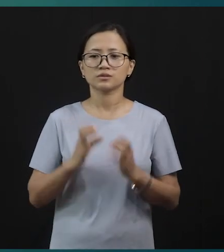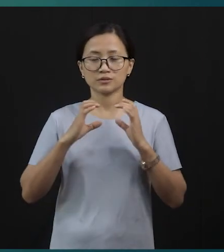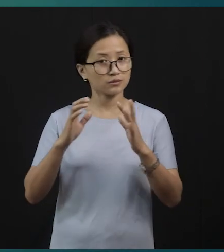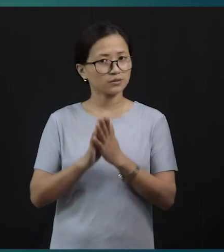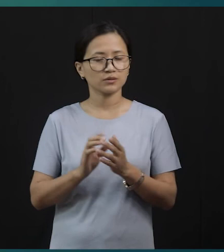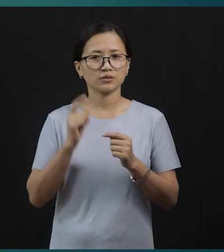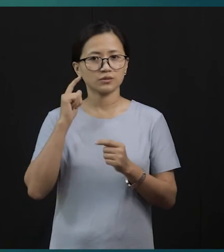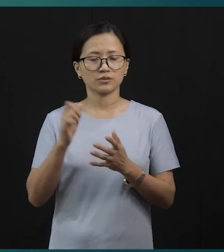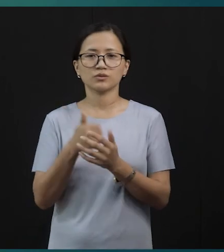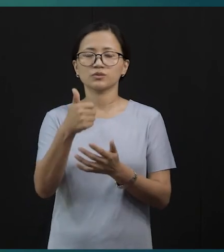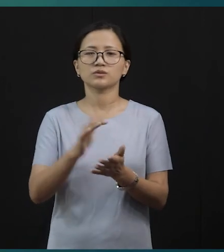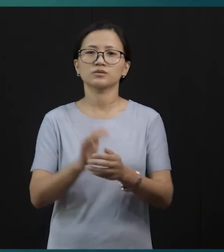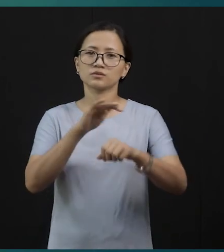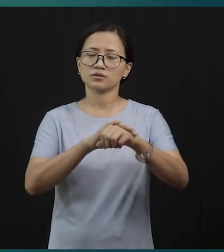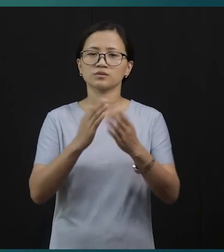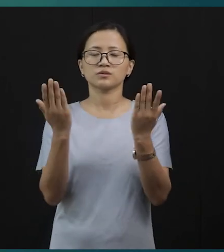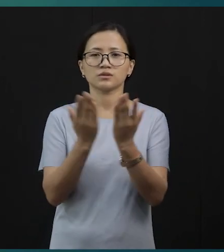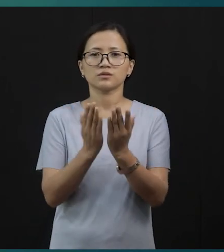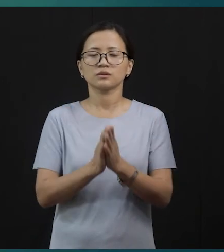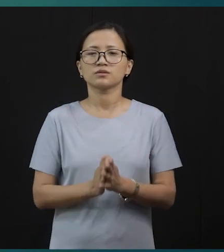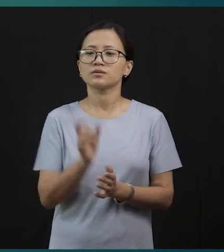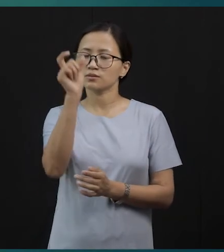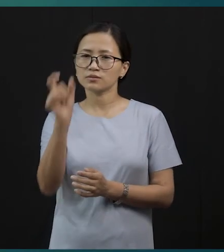with your studies. Get in touch with your studies if you